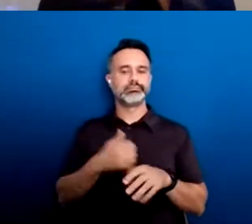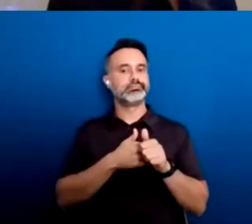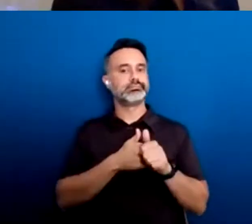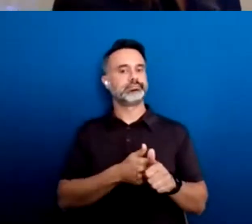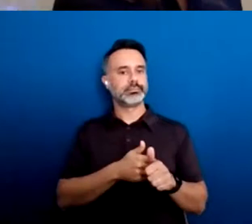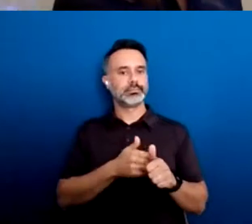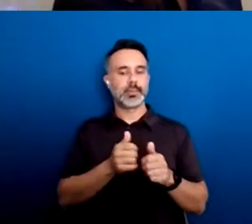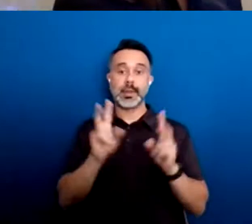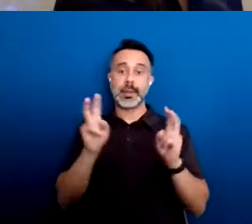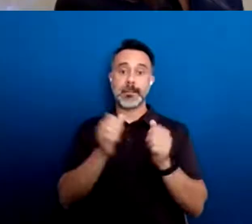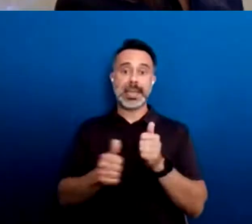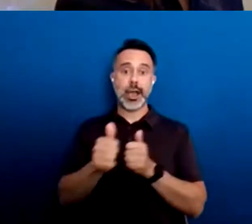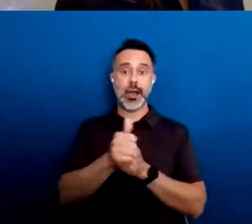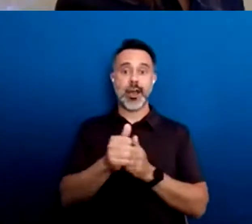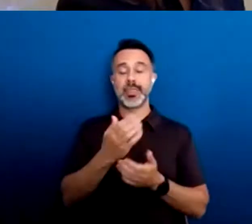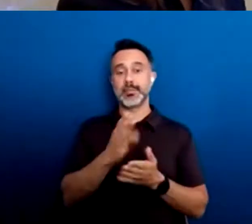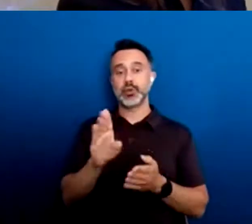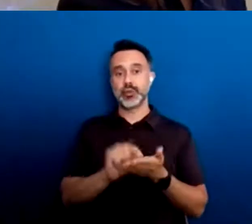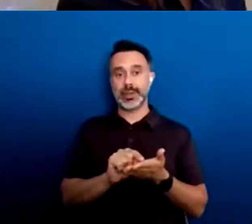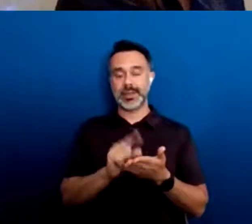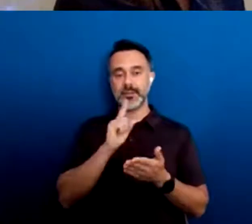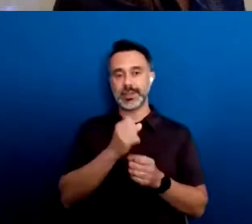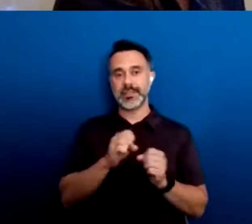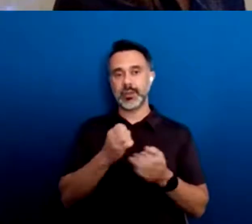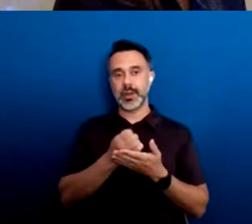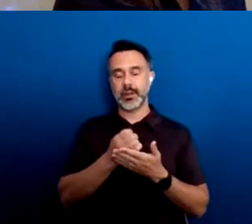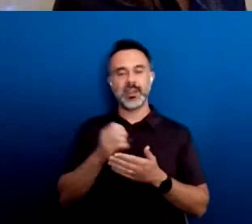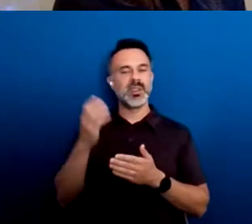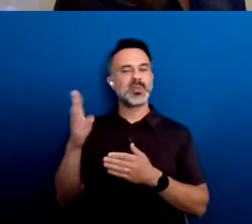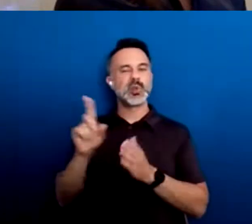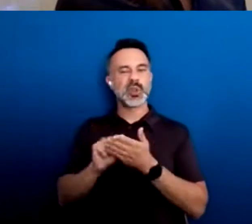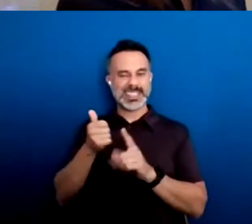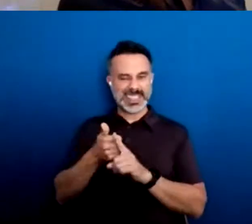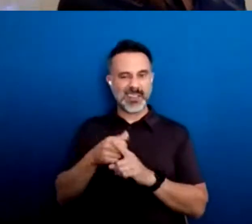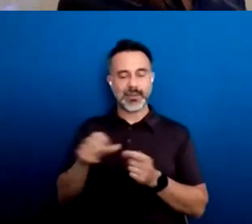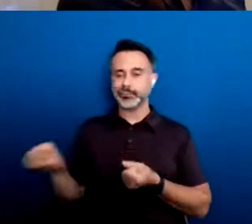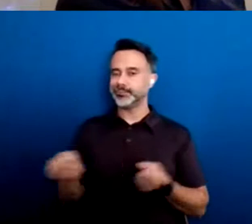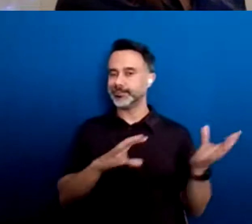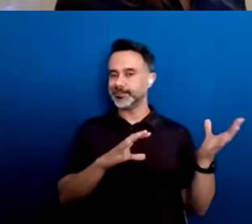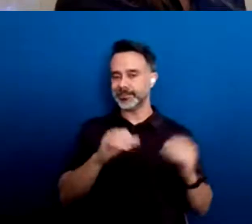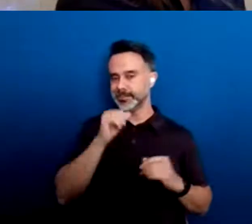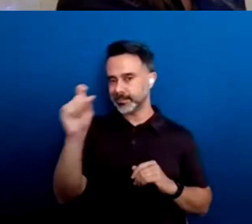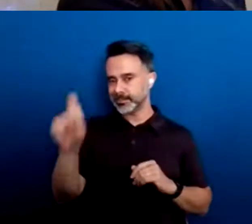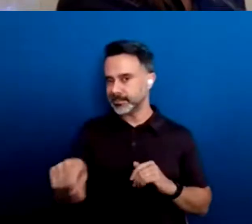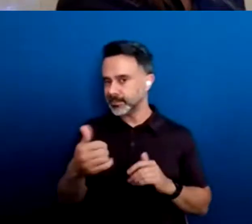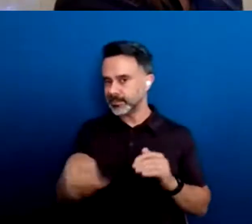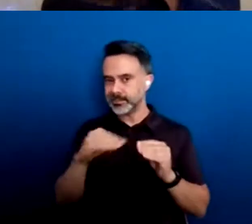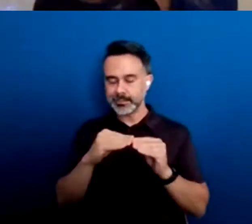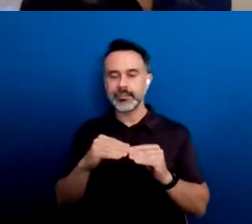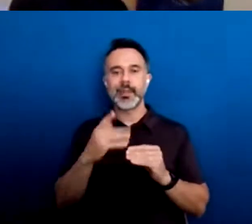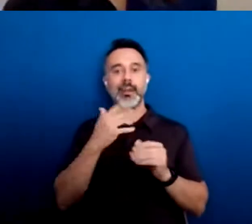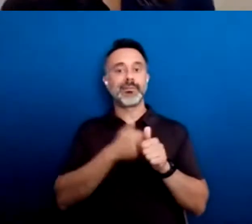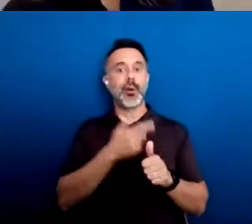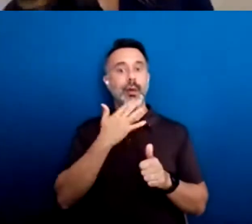the blueprint for a safer economy, meaning that the blueprint itself will be retired. So there will no longer be colored tiers